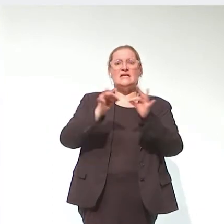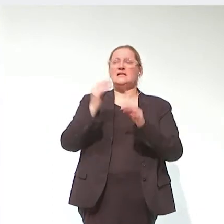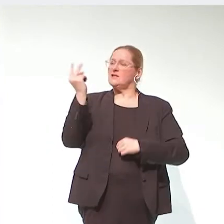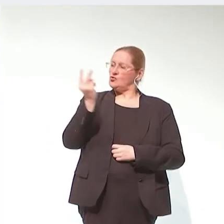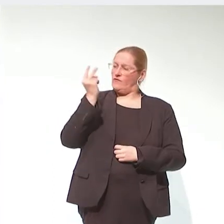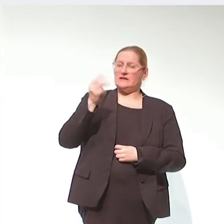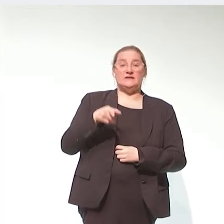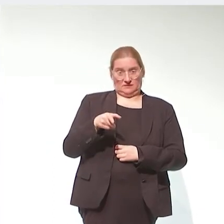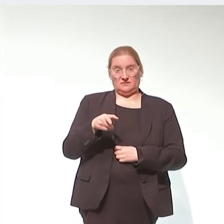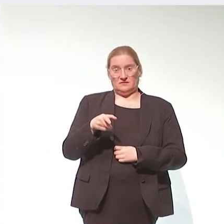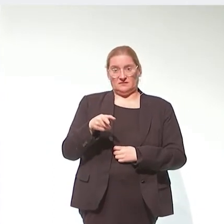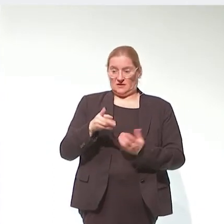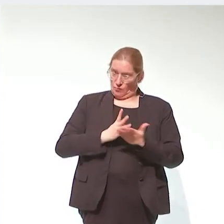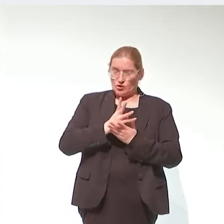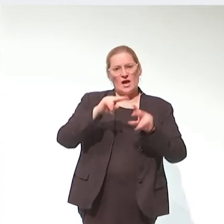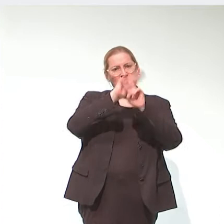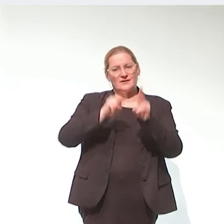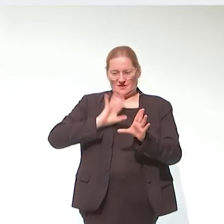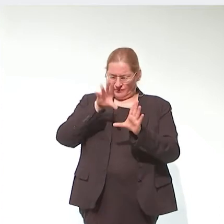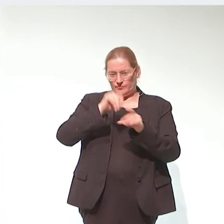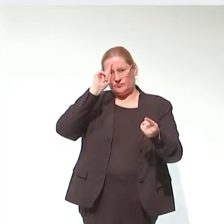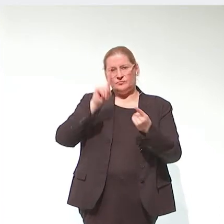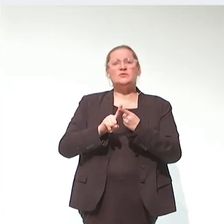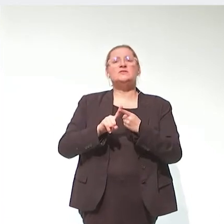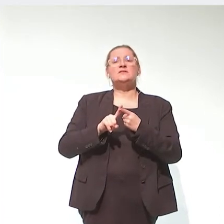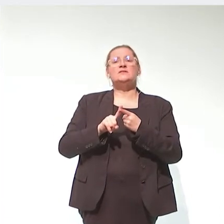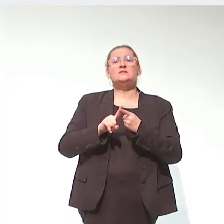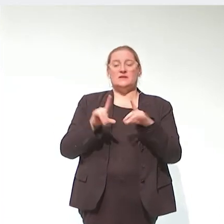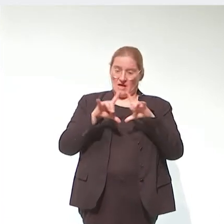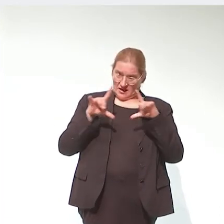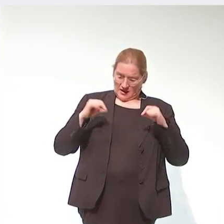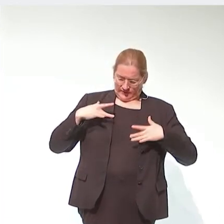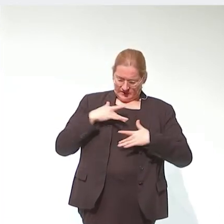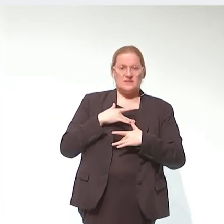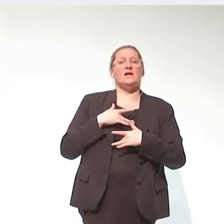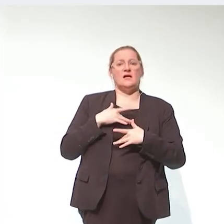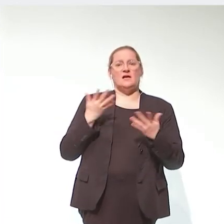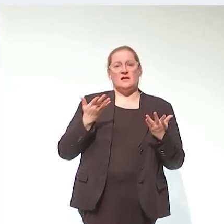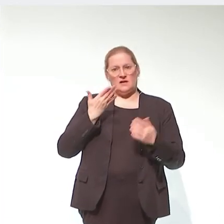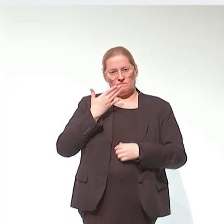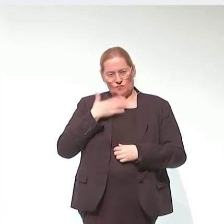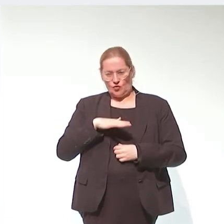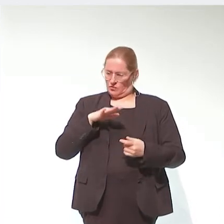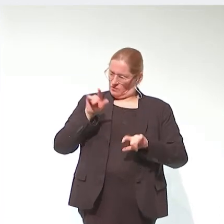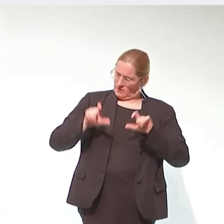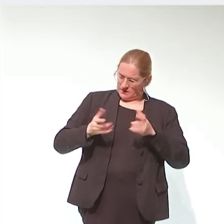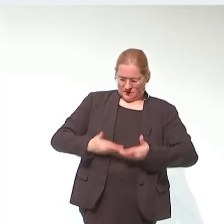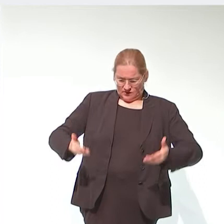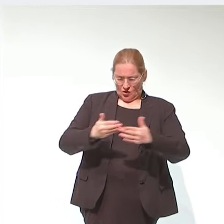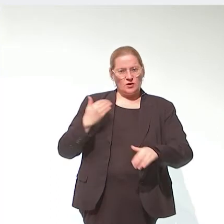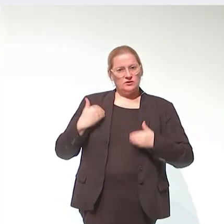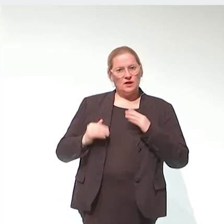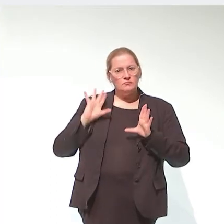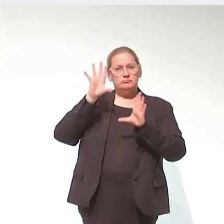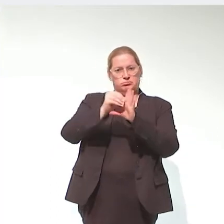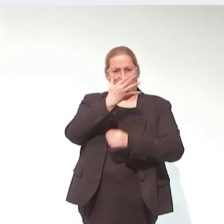which surely have a long-term impact on the better inclusion of persons with disabilities in the society of the